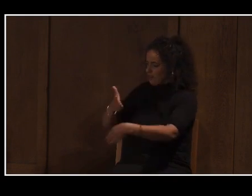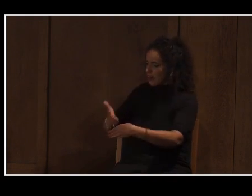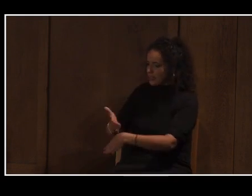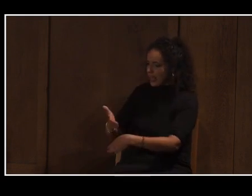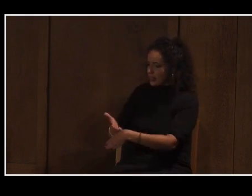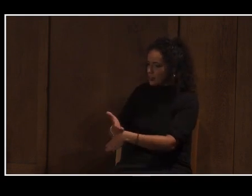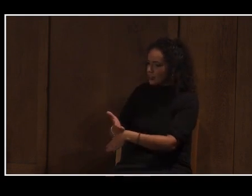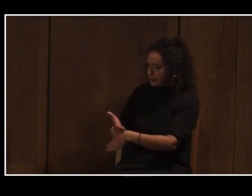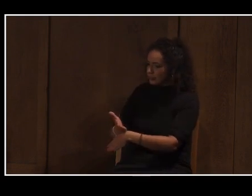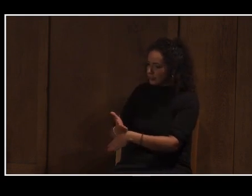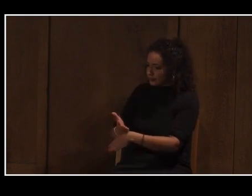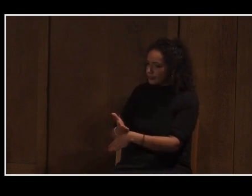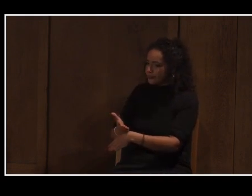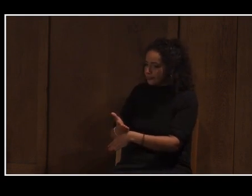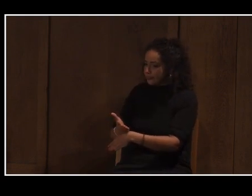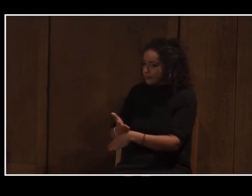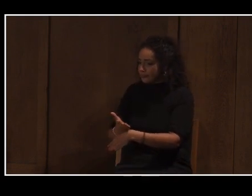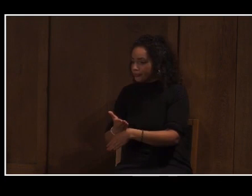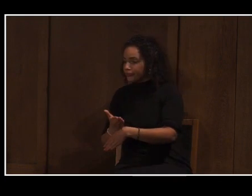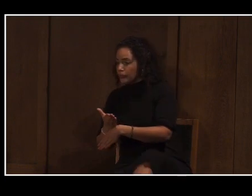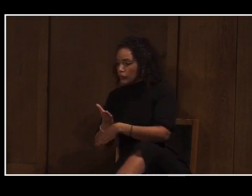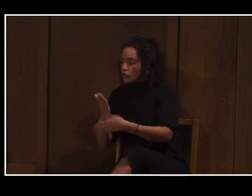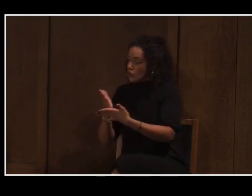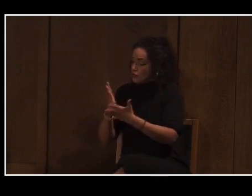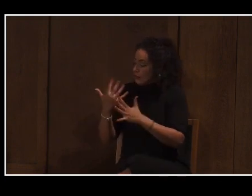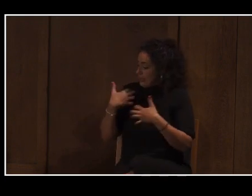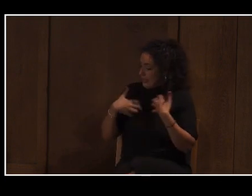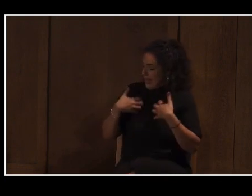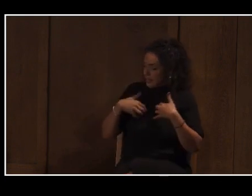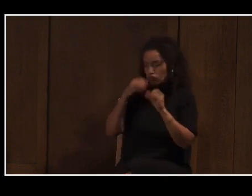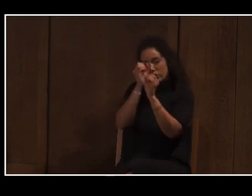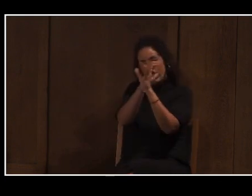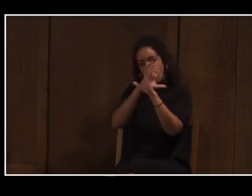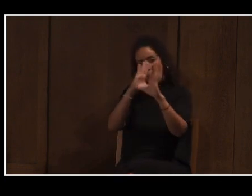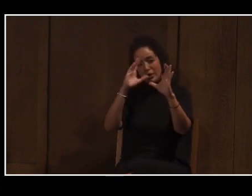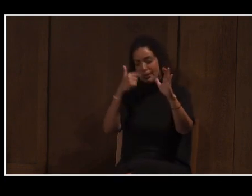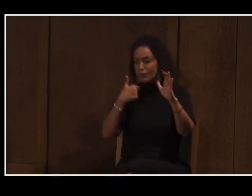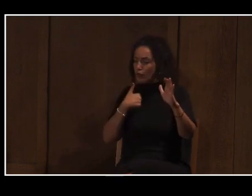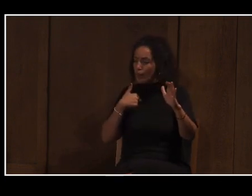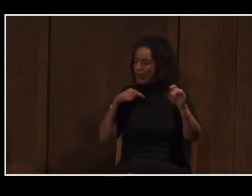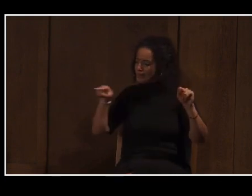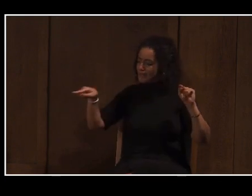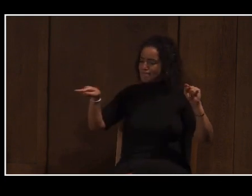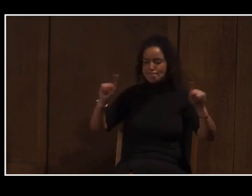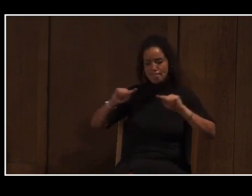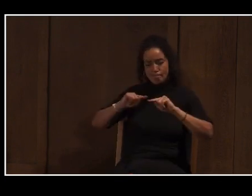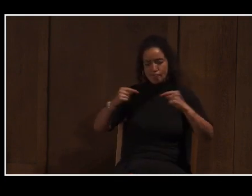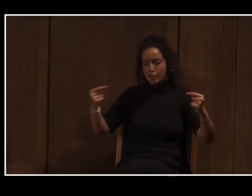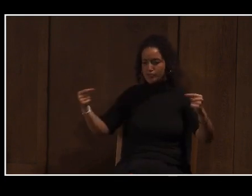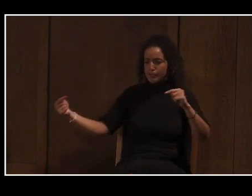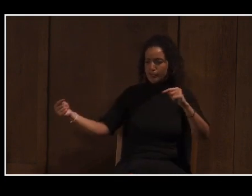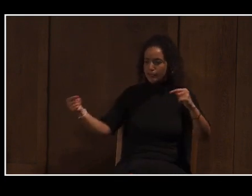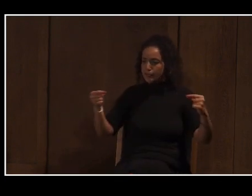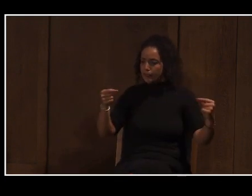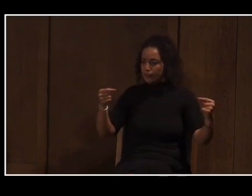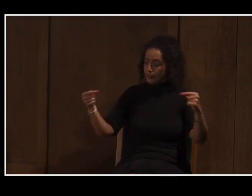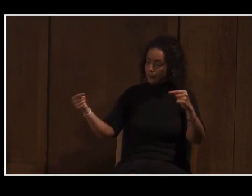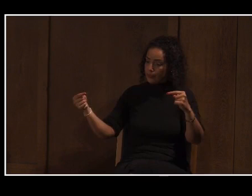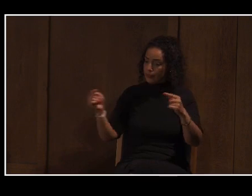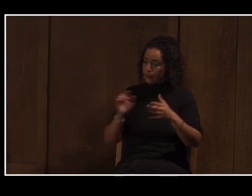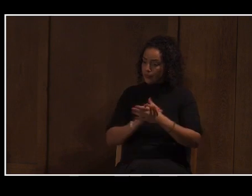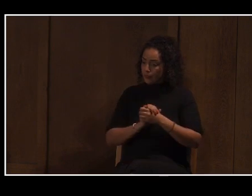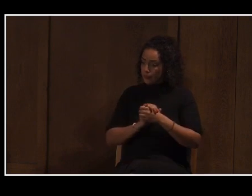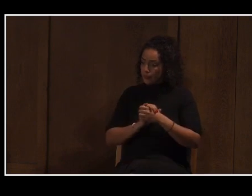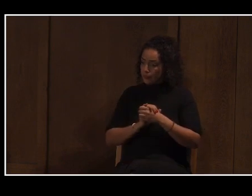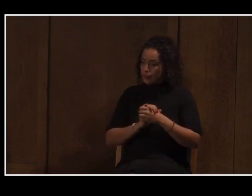still asking daddy to open his wallet and do something for you. So I really applaud that kind of like effort to like, oh yeah,